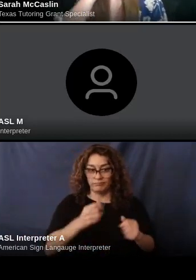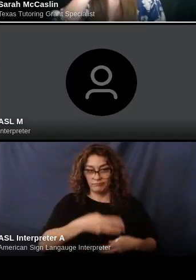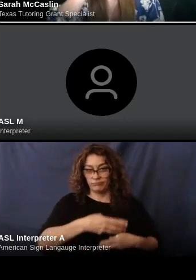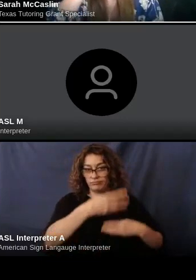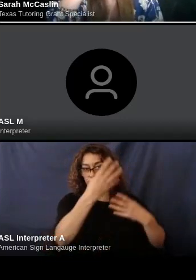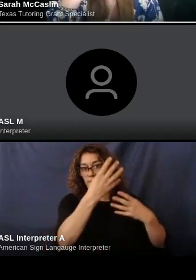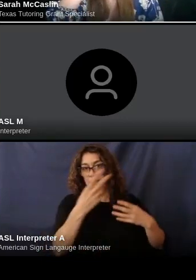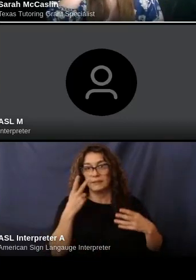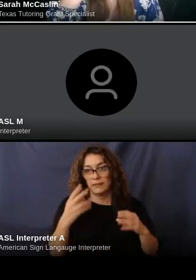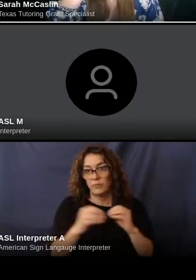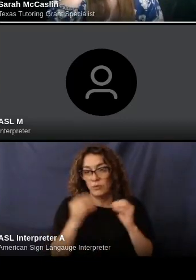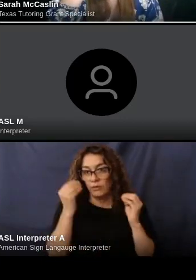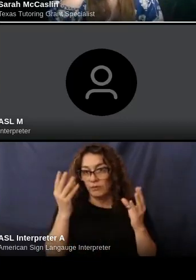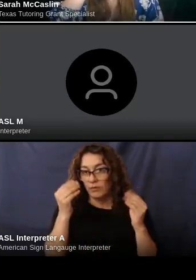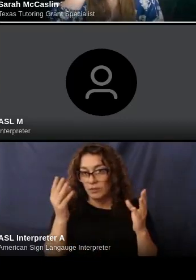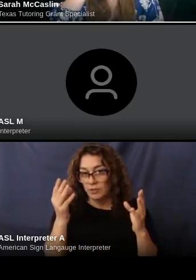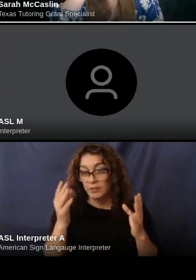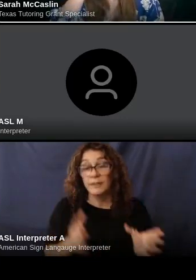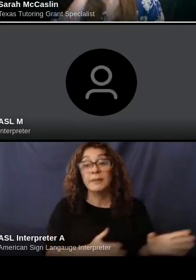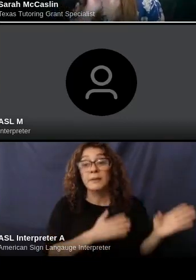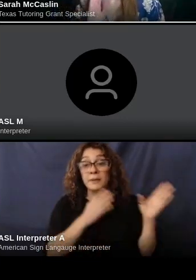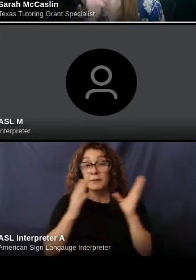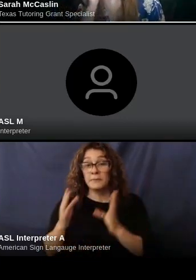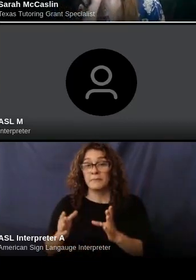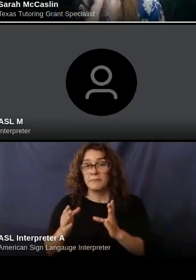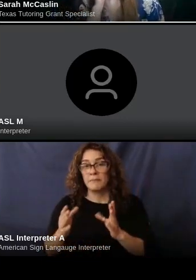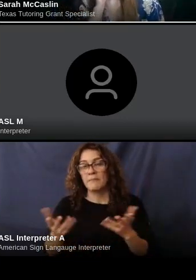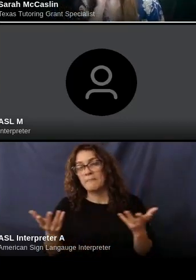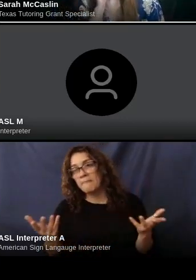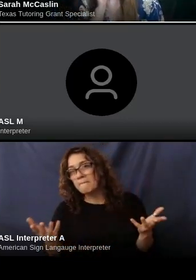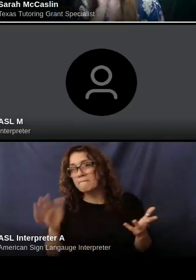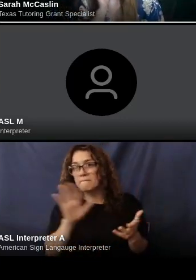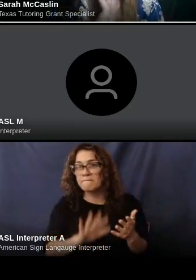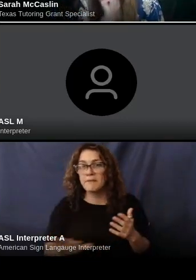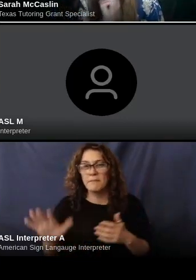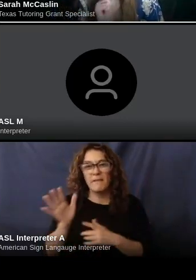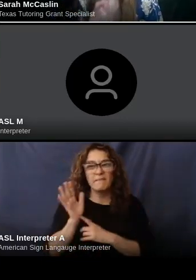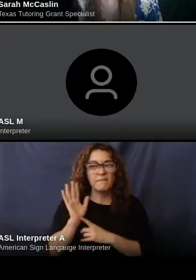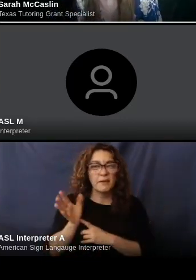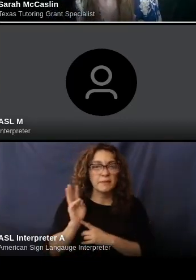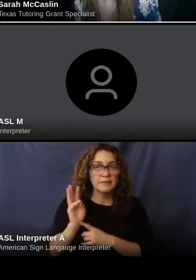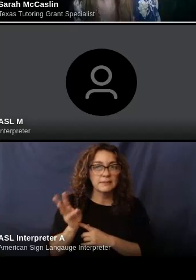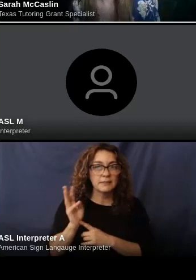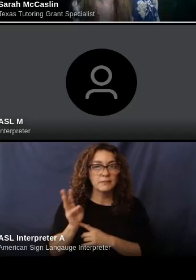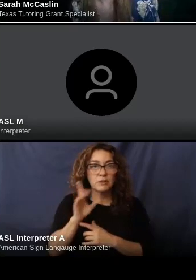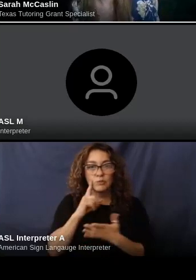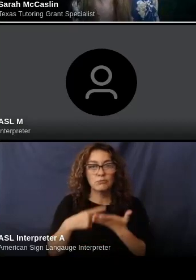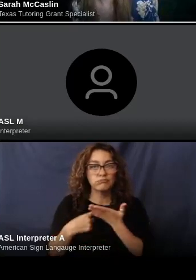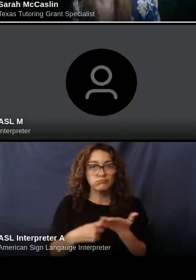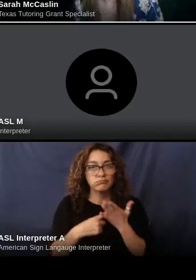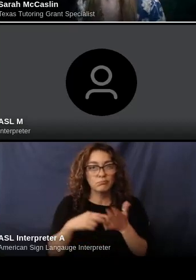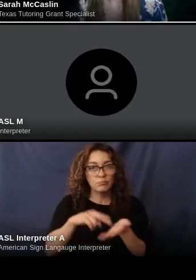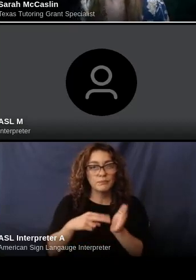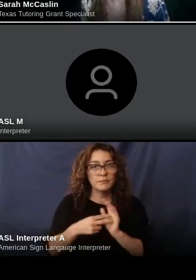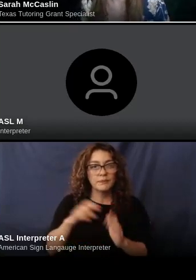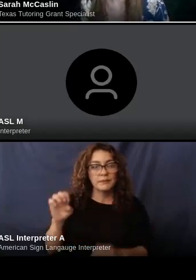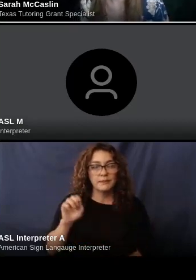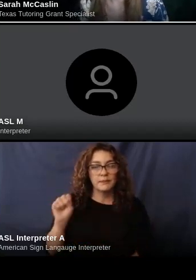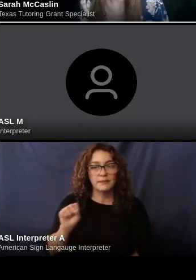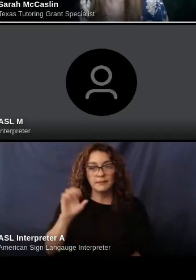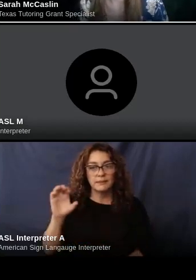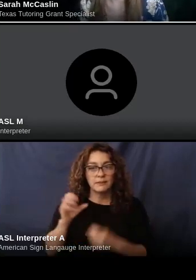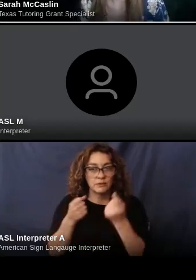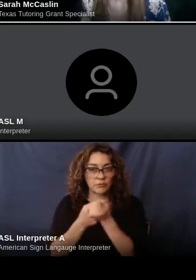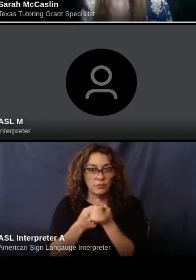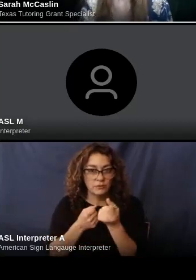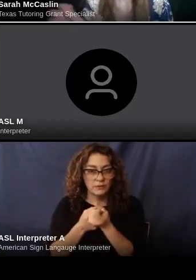And then lastly, I just wanted to take 5 or 6 minutes or so and talk about the ESC level supports that are available